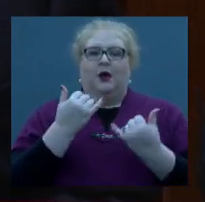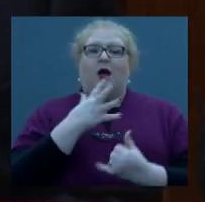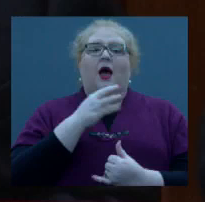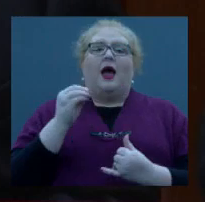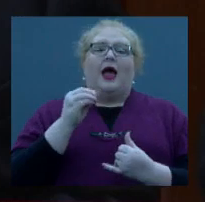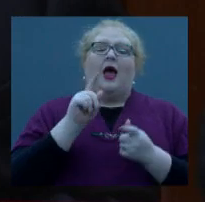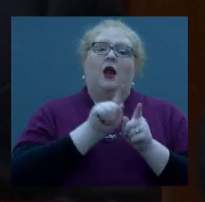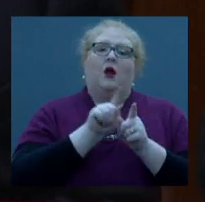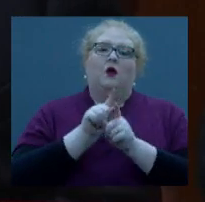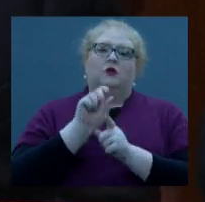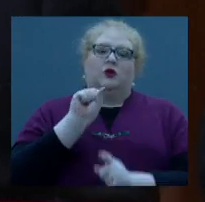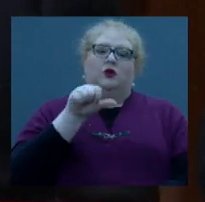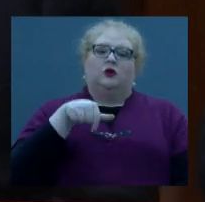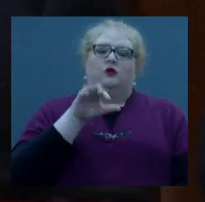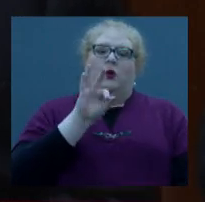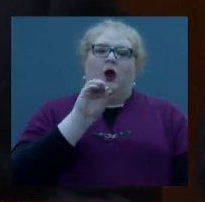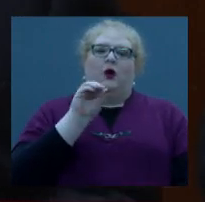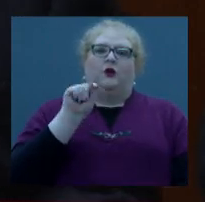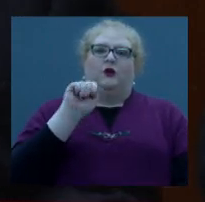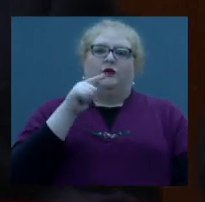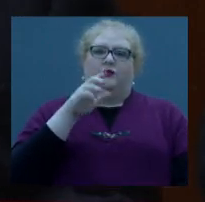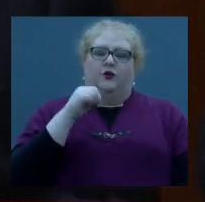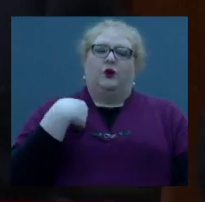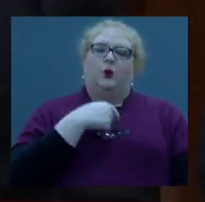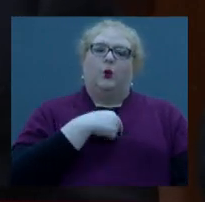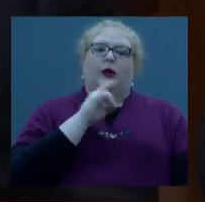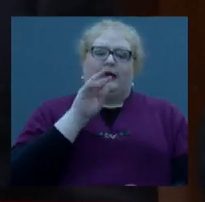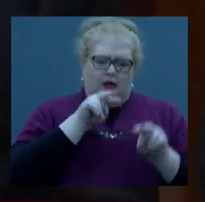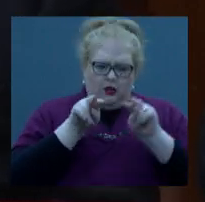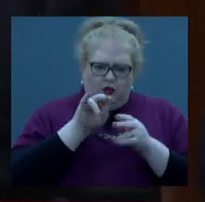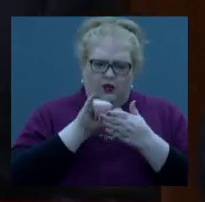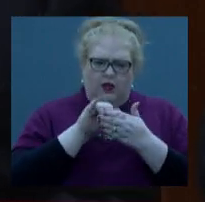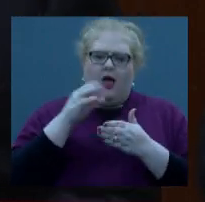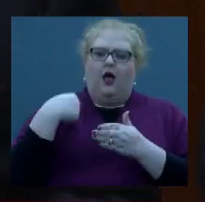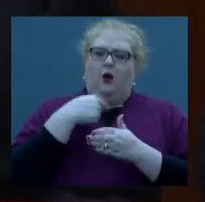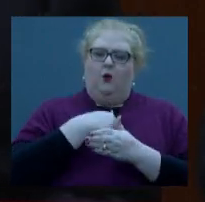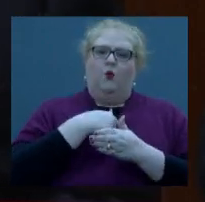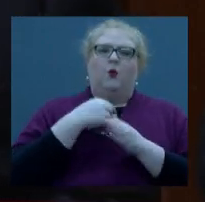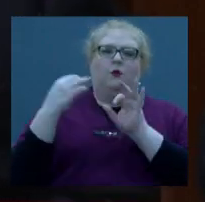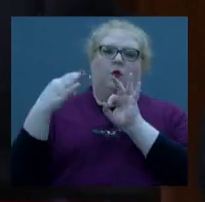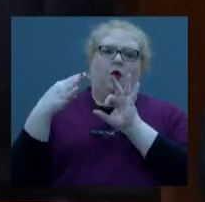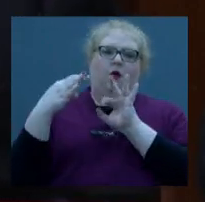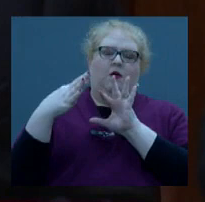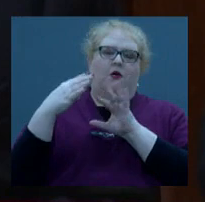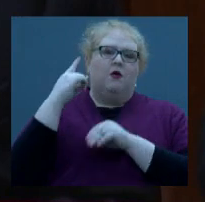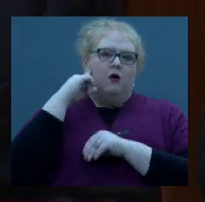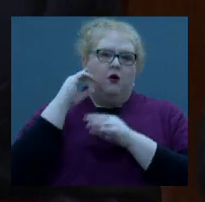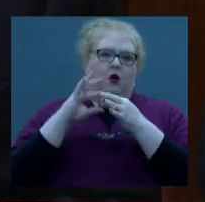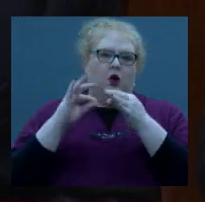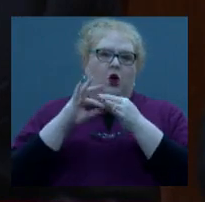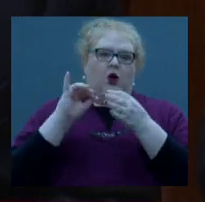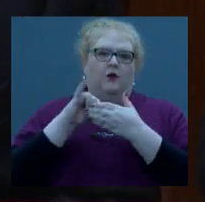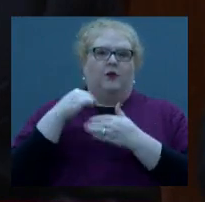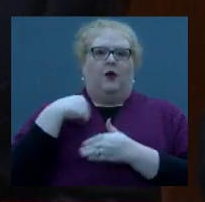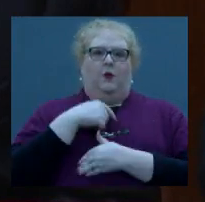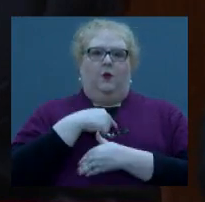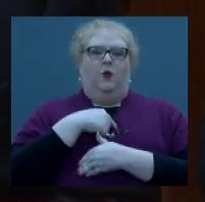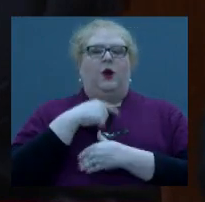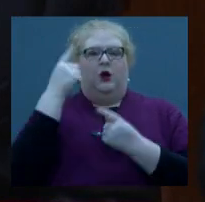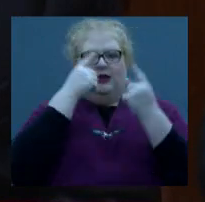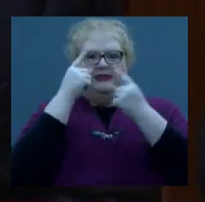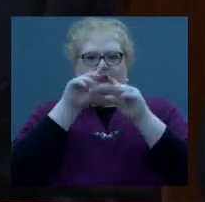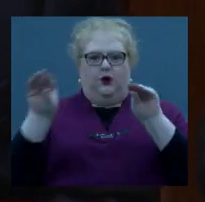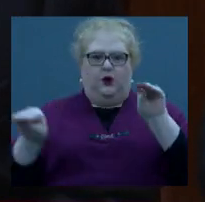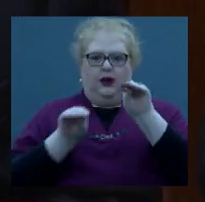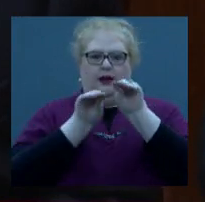square footage. In looking at that, we did receive a comment and that we're looking at adding in before it goes to the